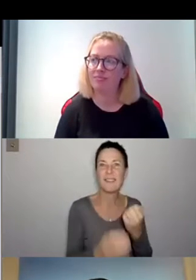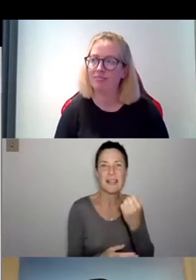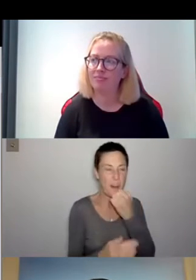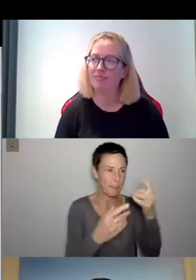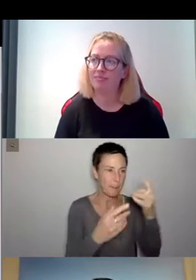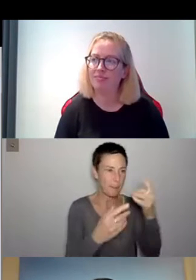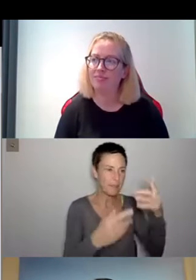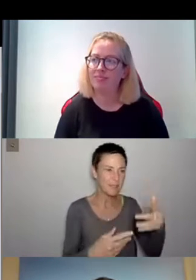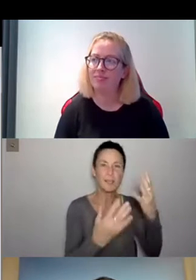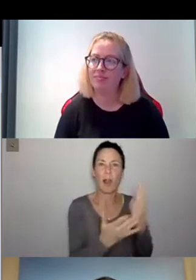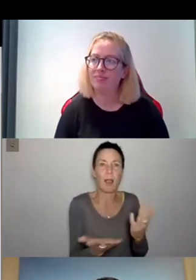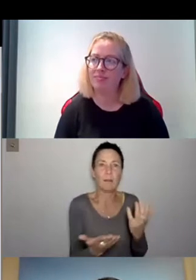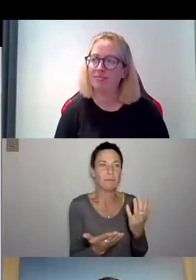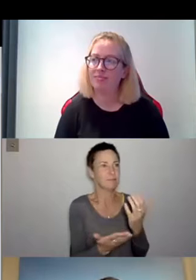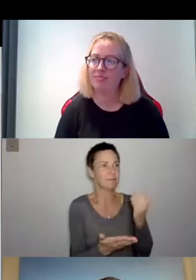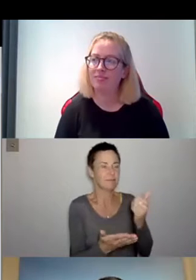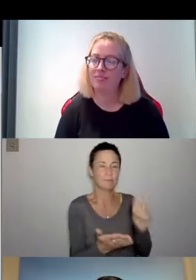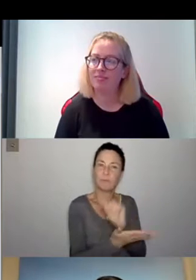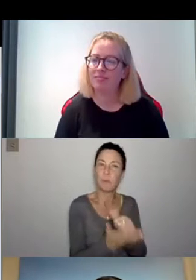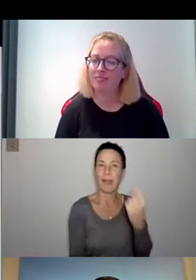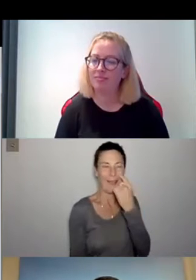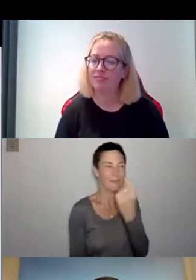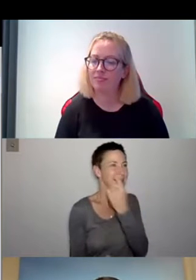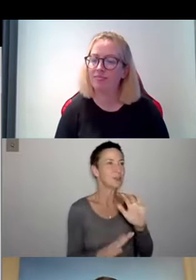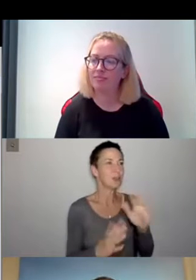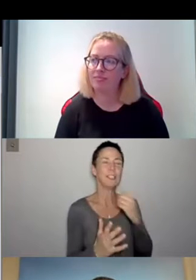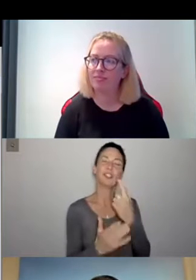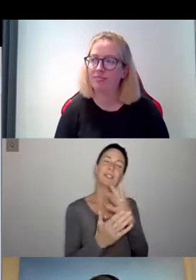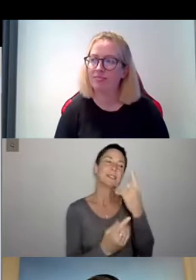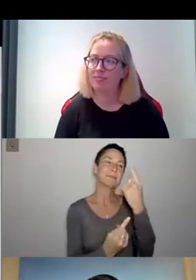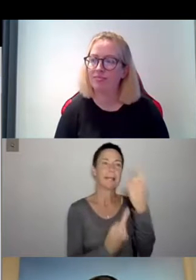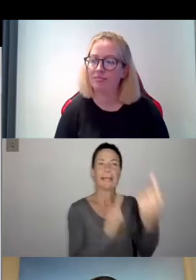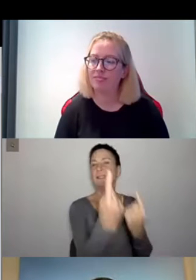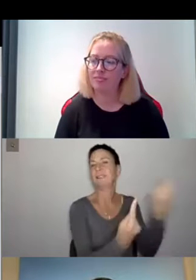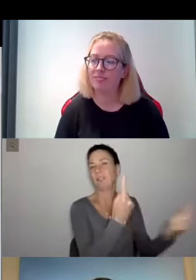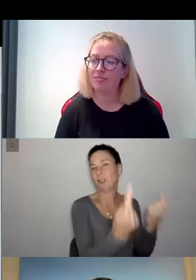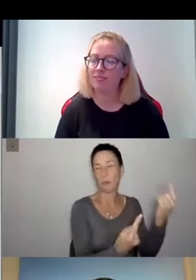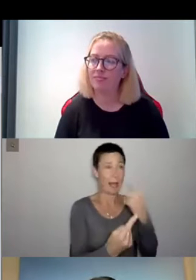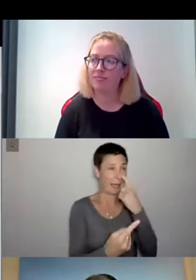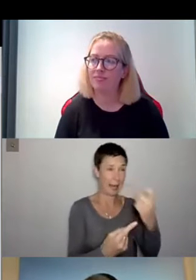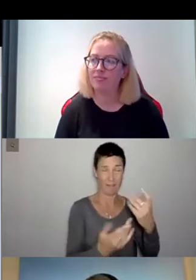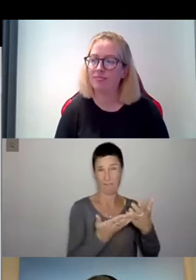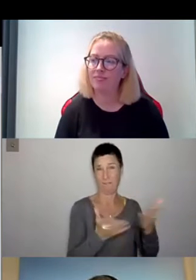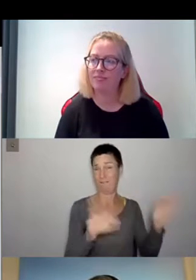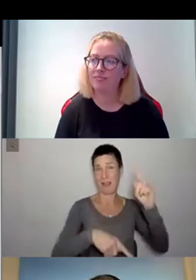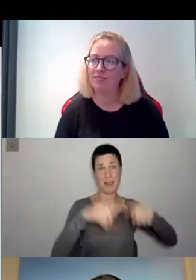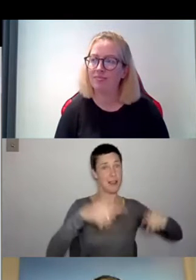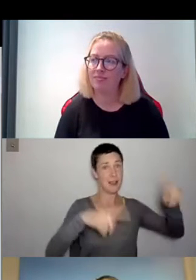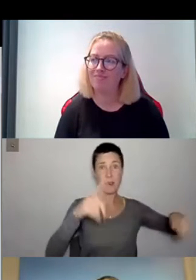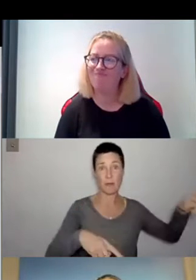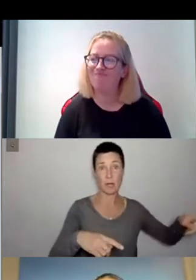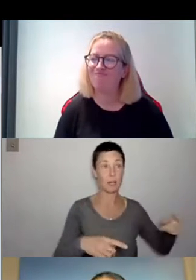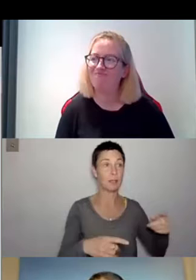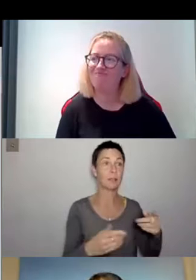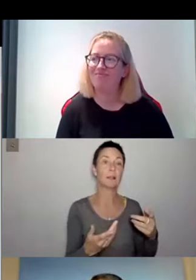evidence. It's very individual to the person and can vary hugely. And everyone could have potentially different thresholds of